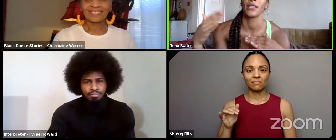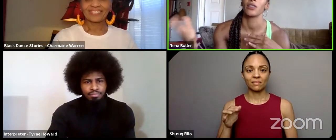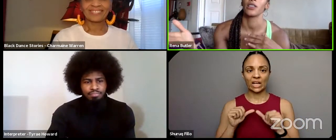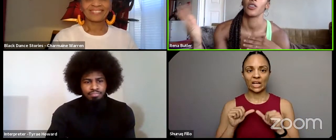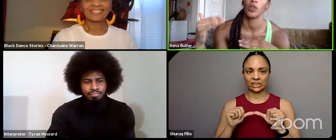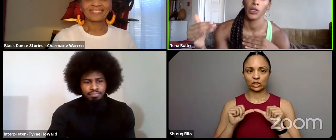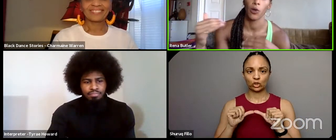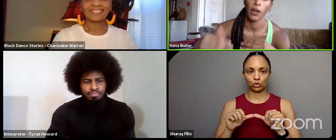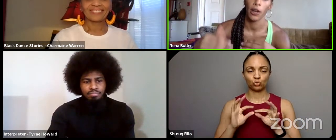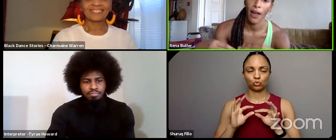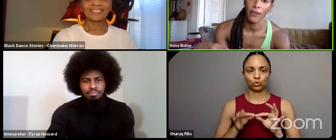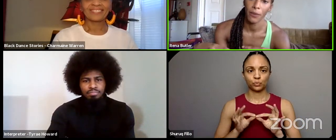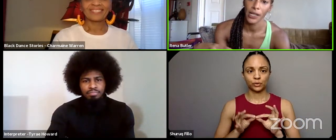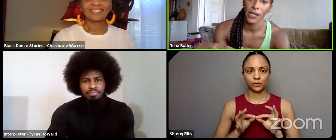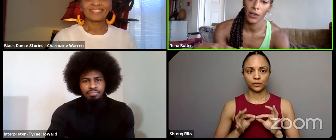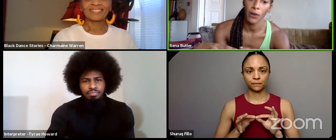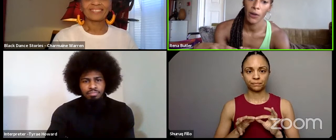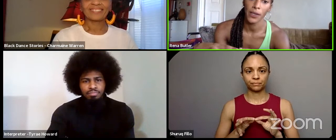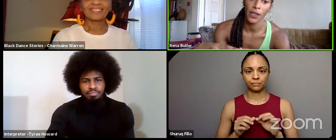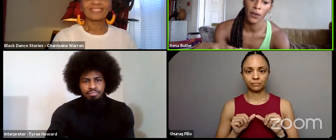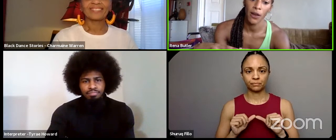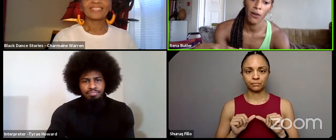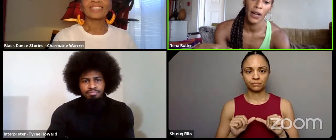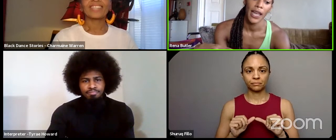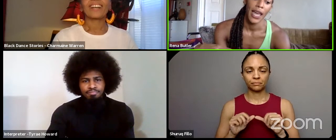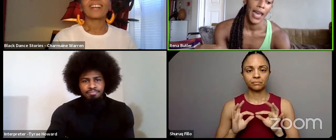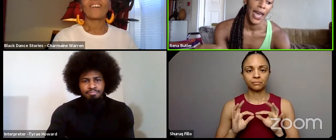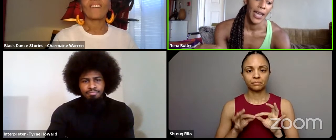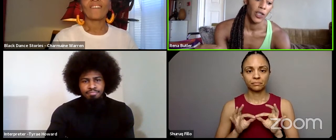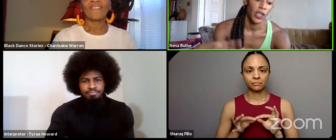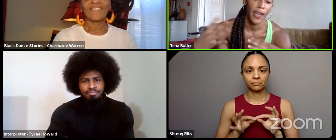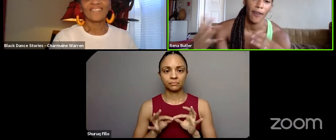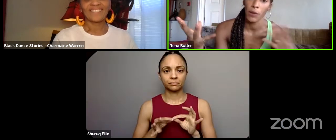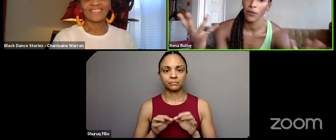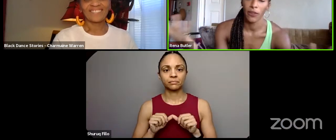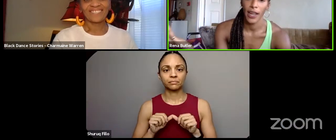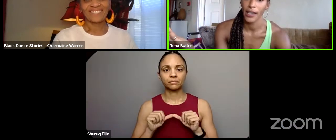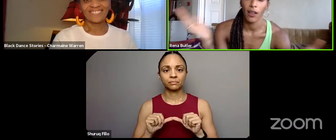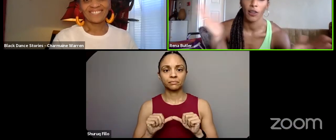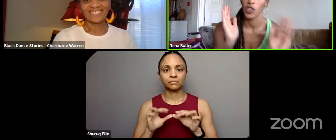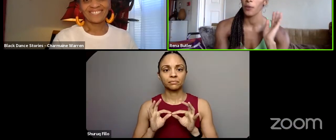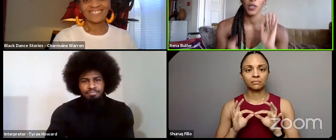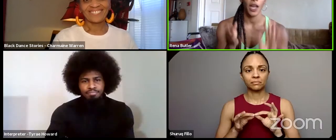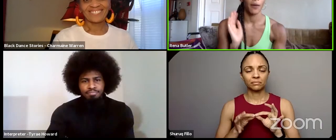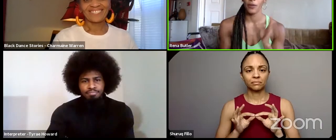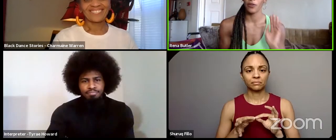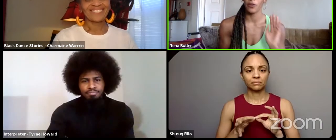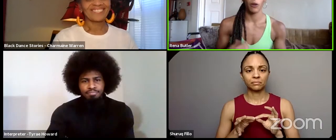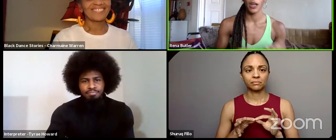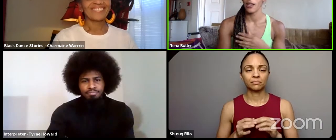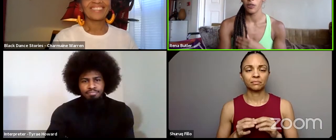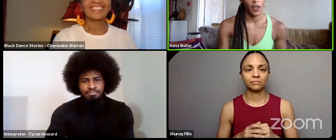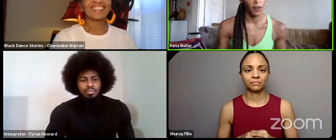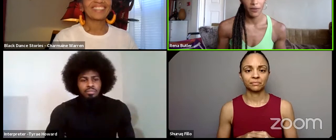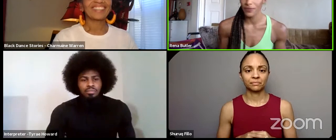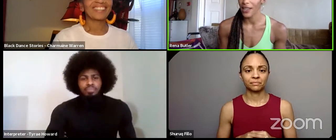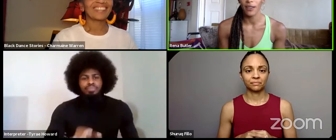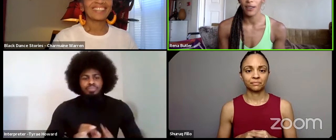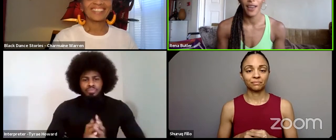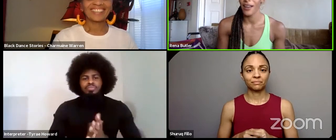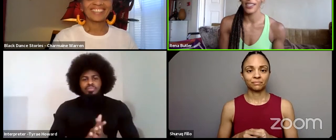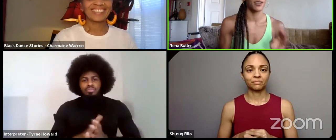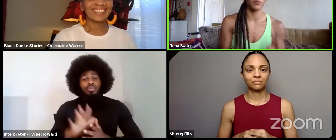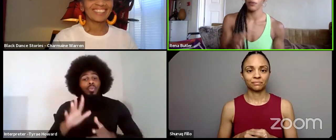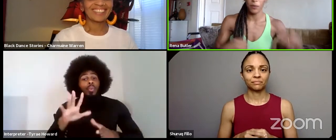his dancers because she was choreographing my senior rep solo. And she gave me a phrase called Chop Chop from Radio Show.